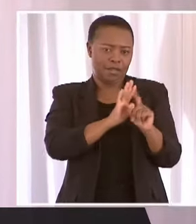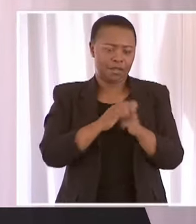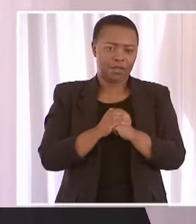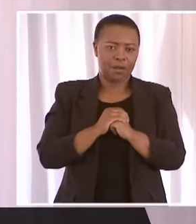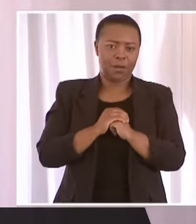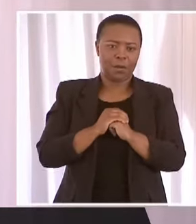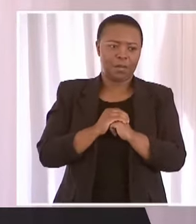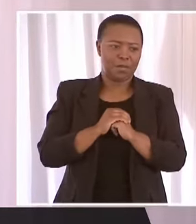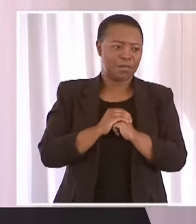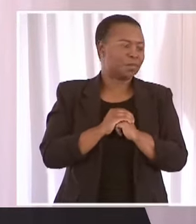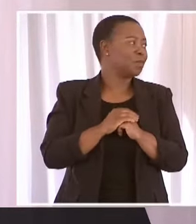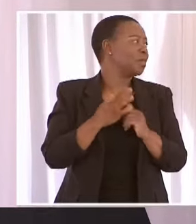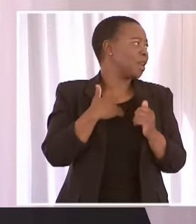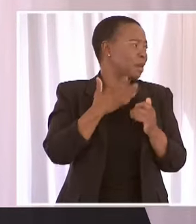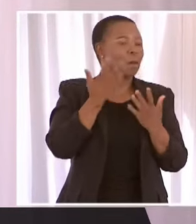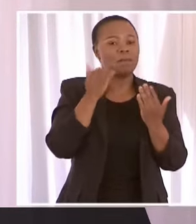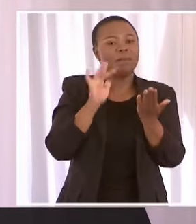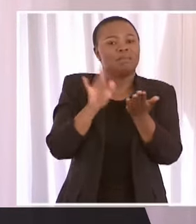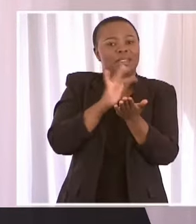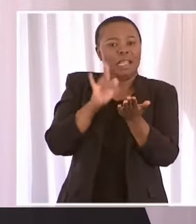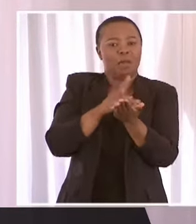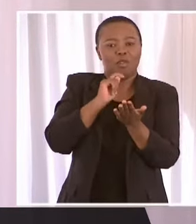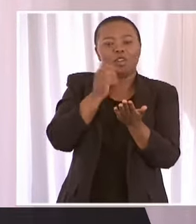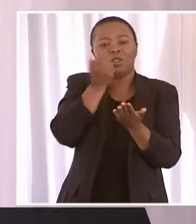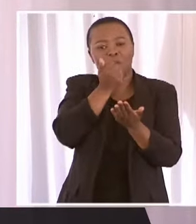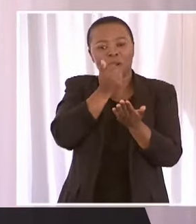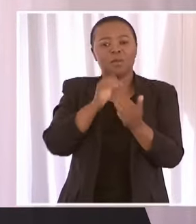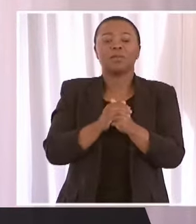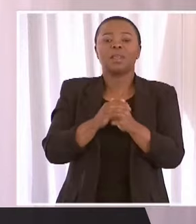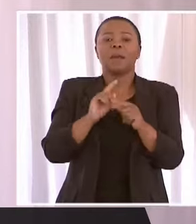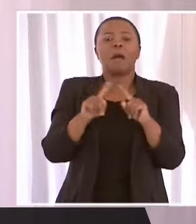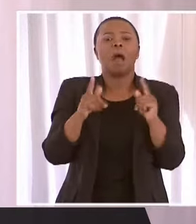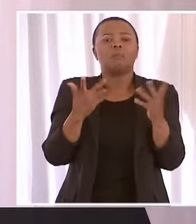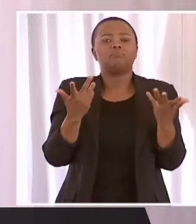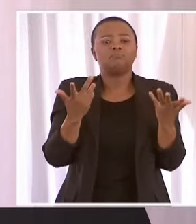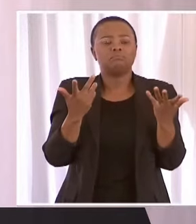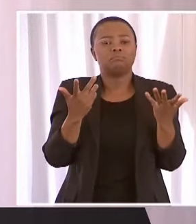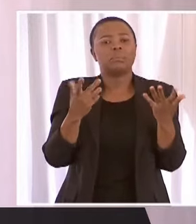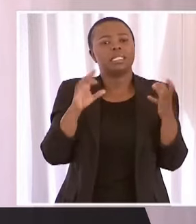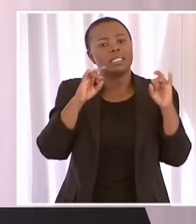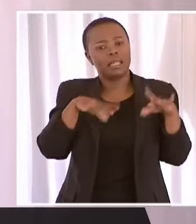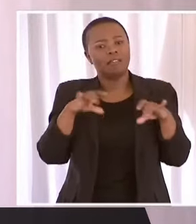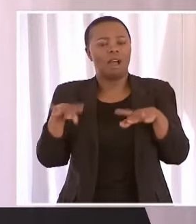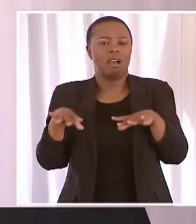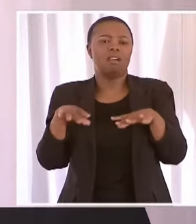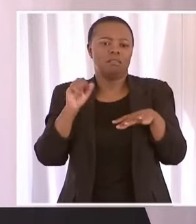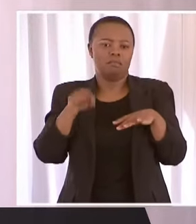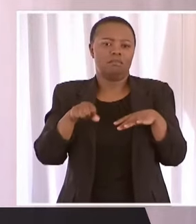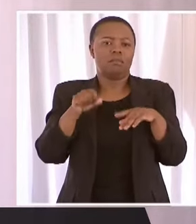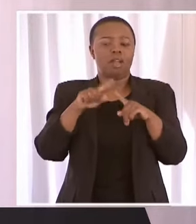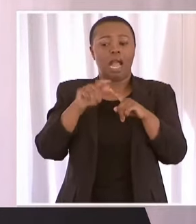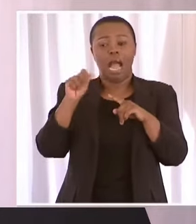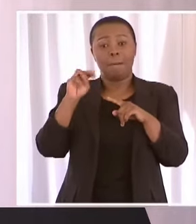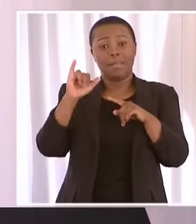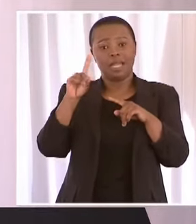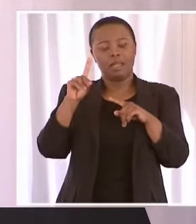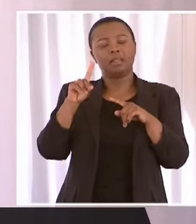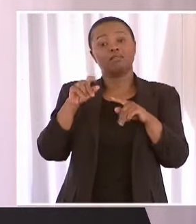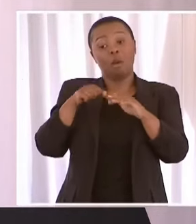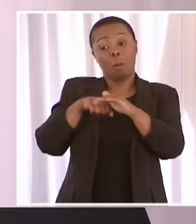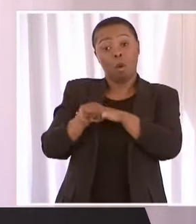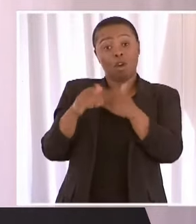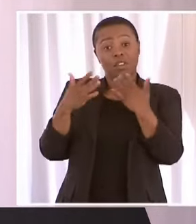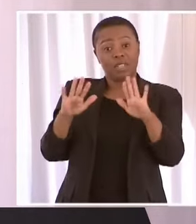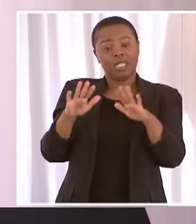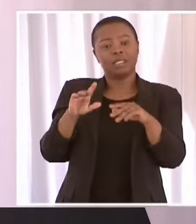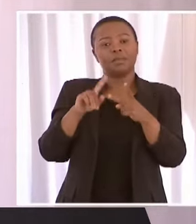This is why I should work on a tablet. Sorry. Although he suffered untimely losses, his mother, Amina, in the year I was born, Anne